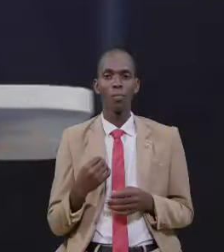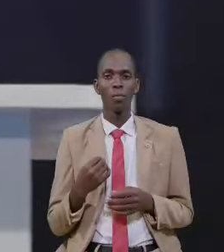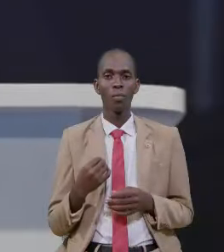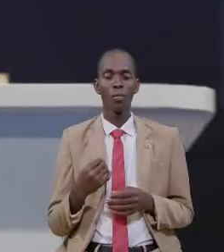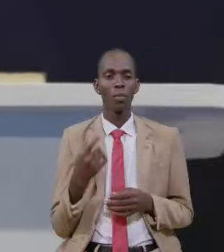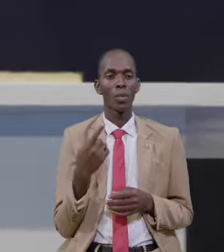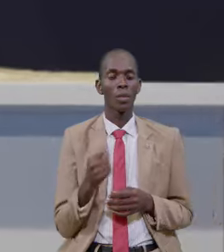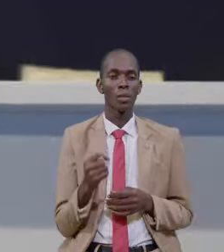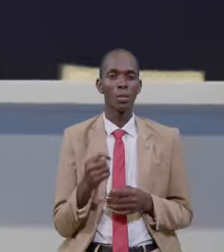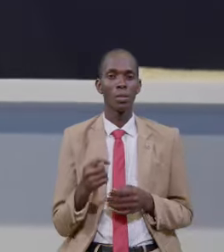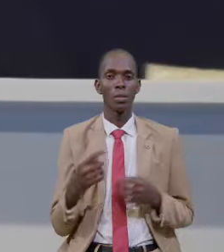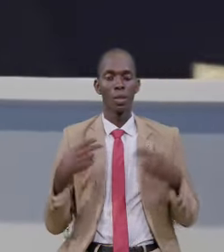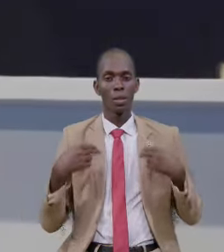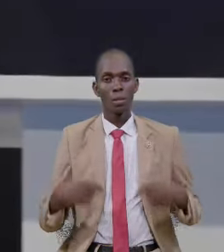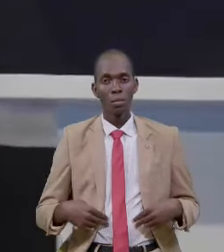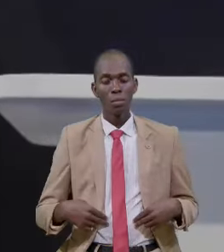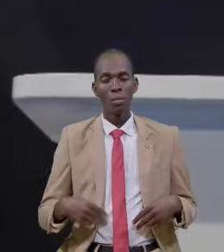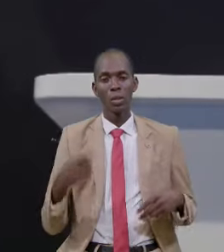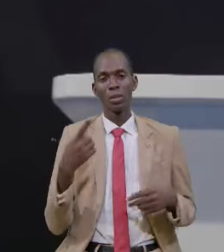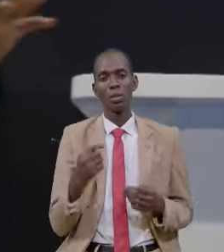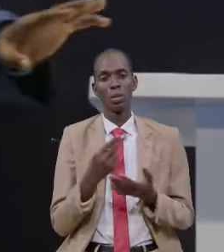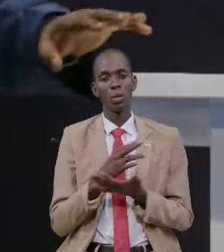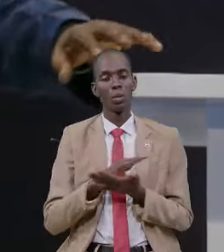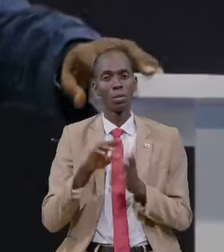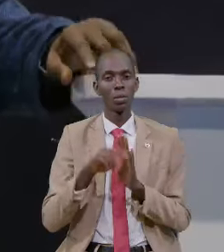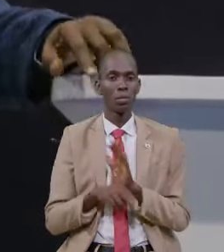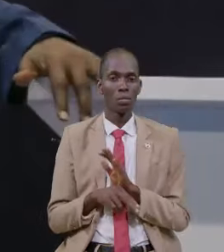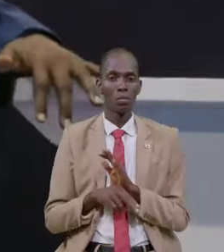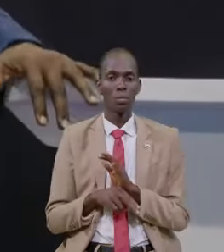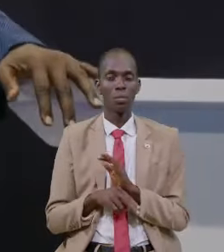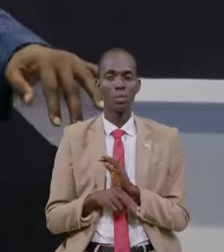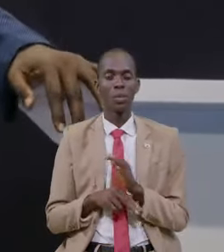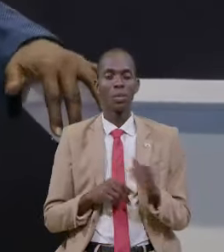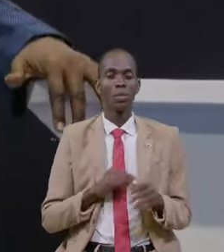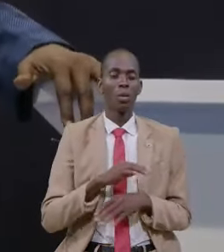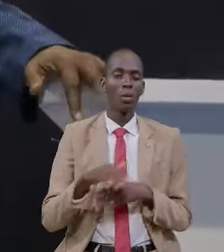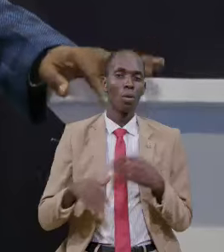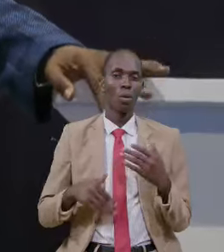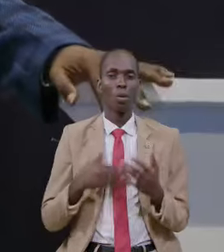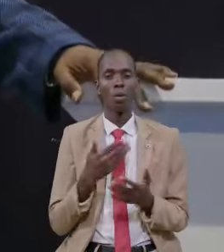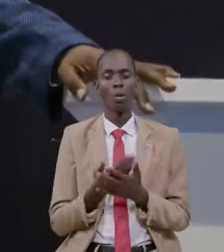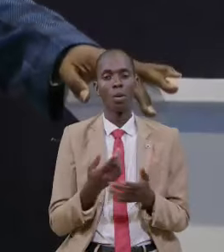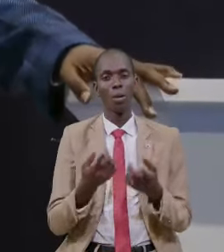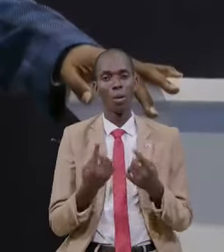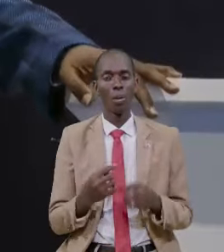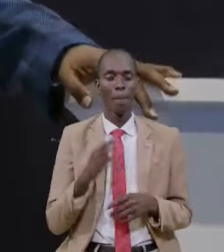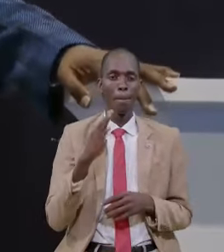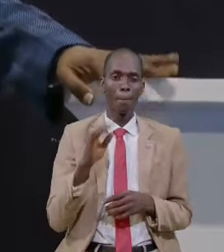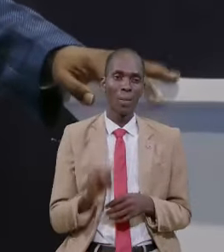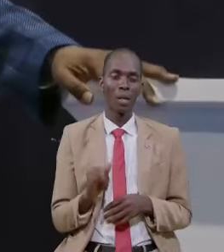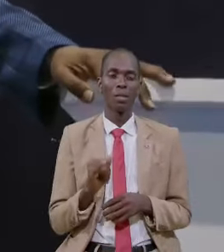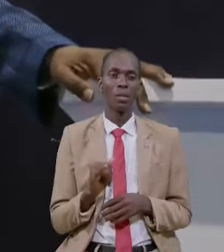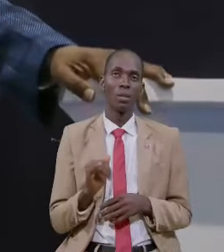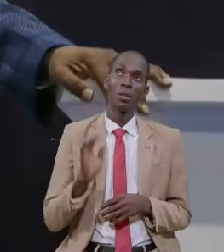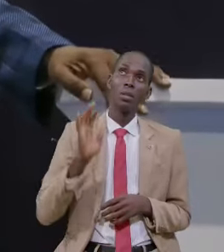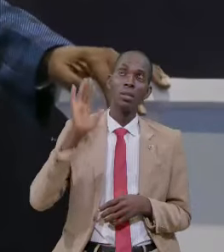health, the holiness, they all come by his help. Hebrews